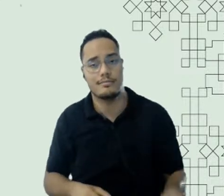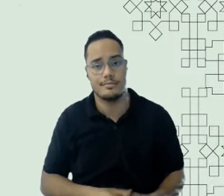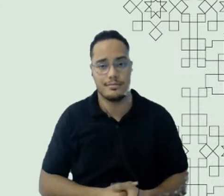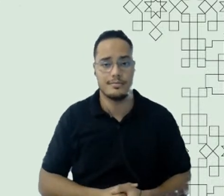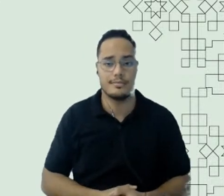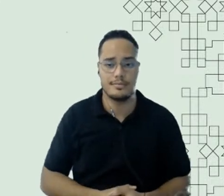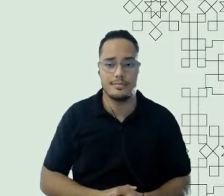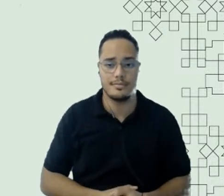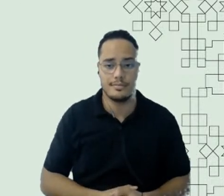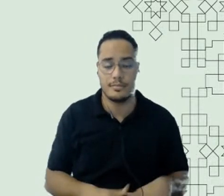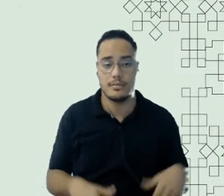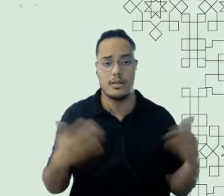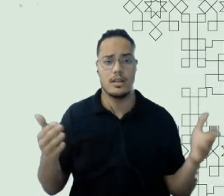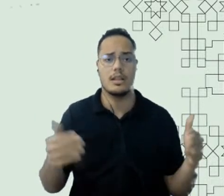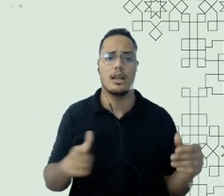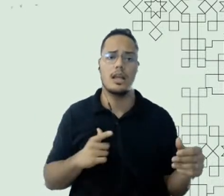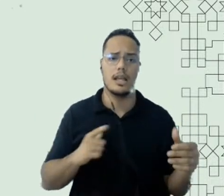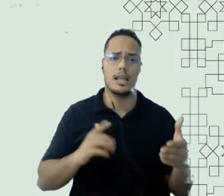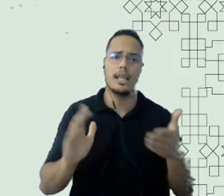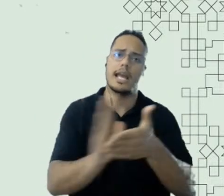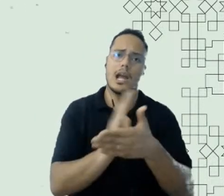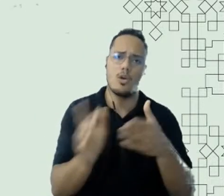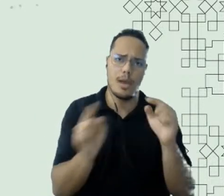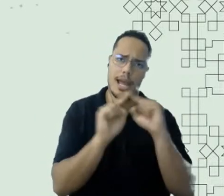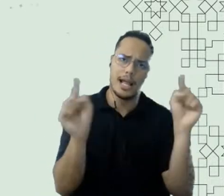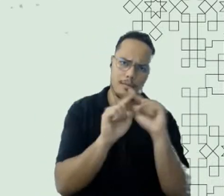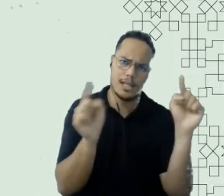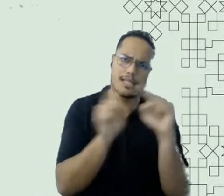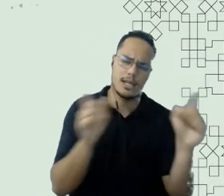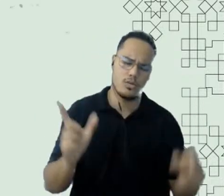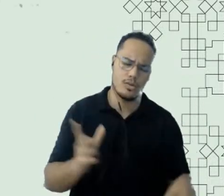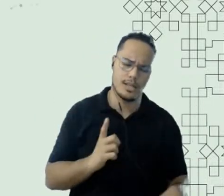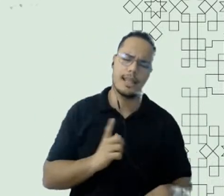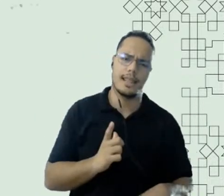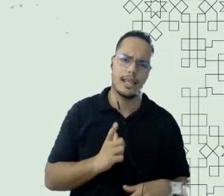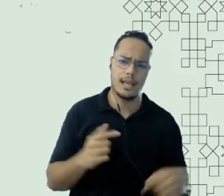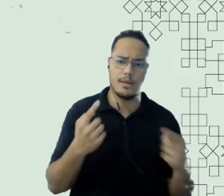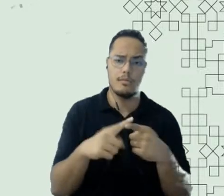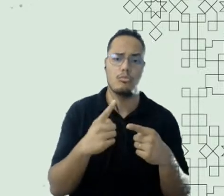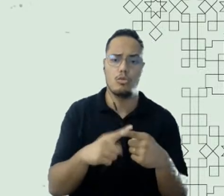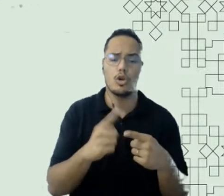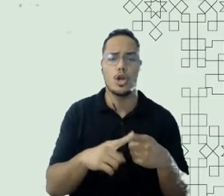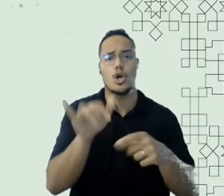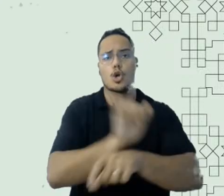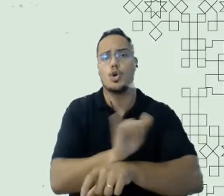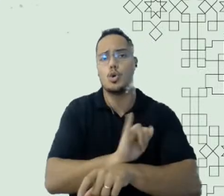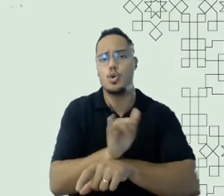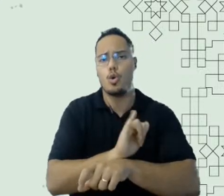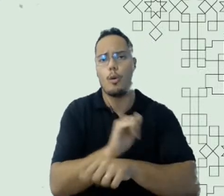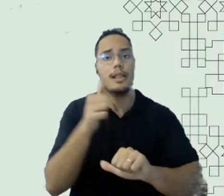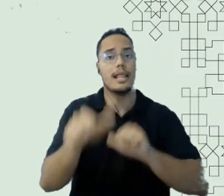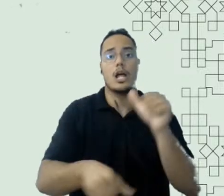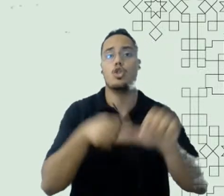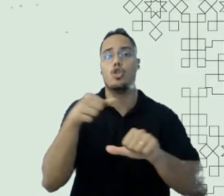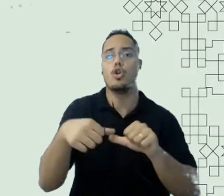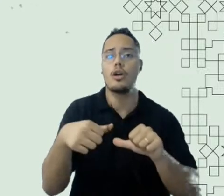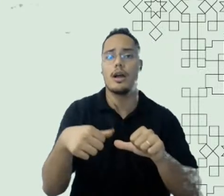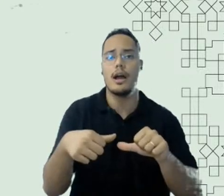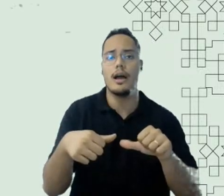was that YouTube will transform into an edited service, into a service where that will